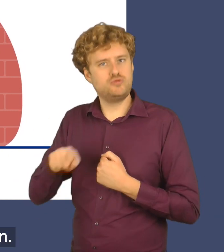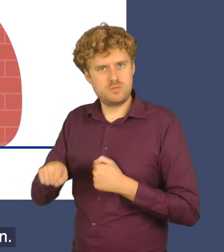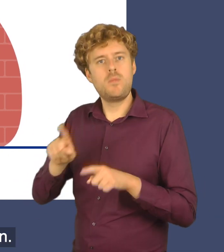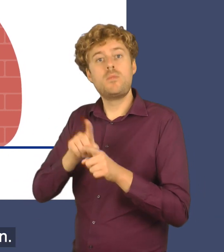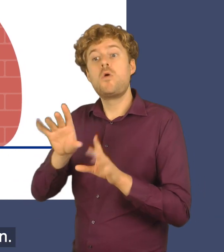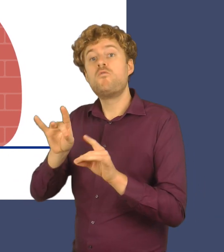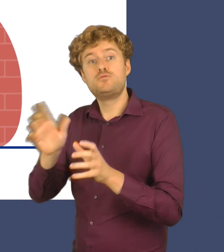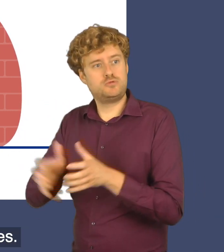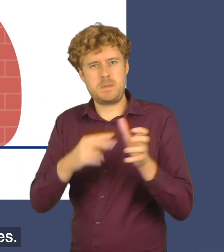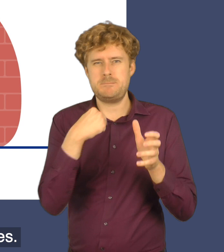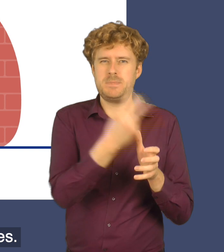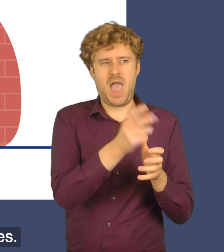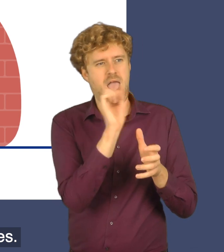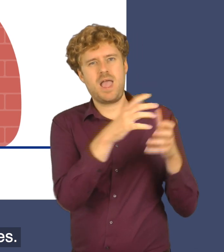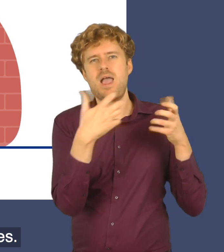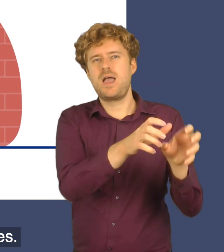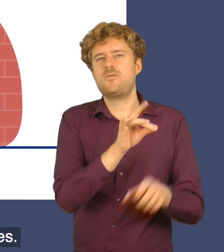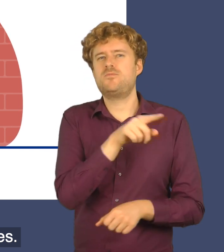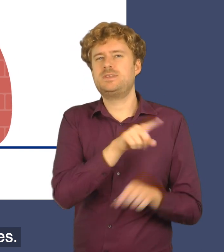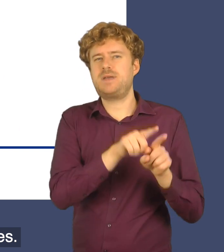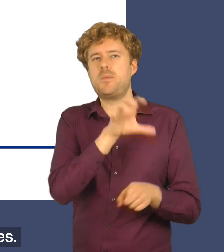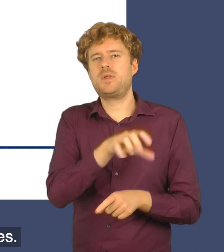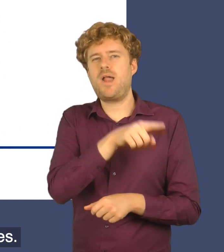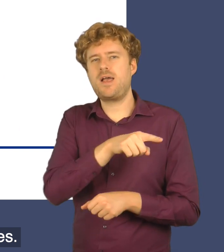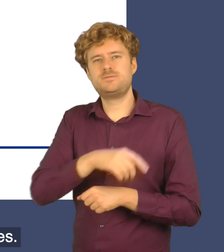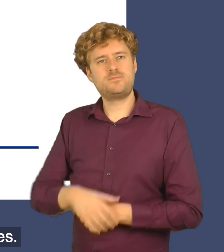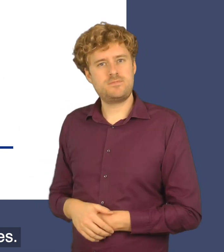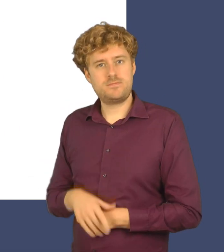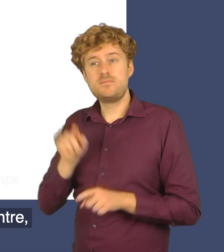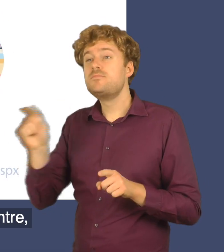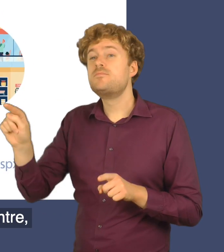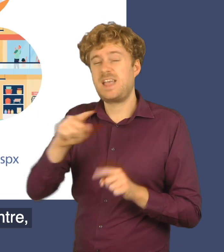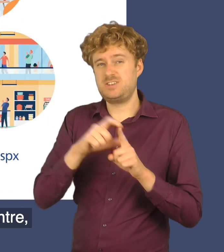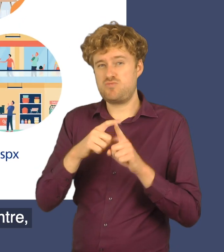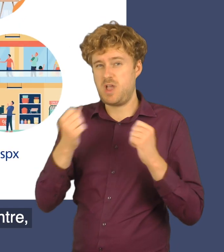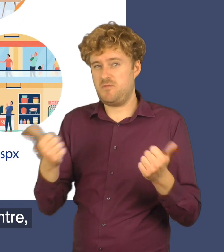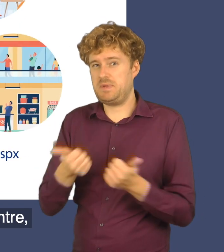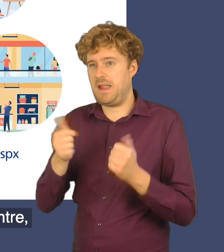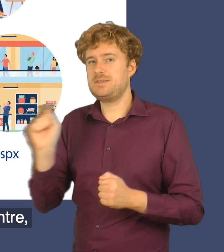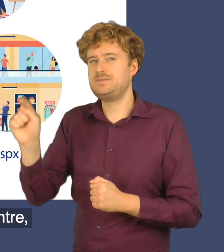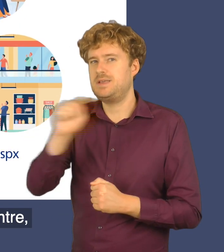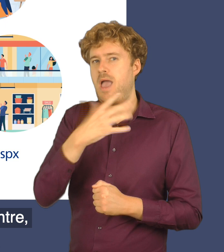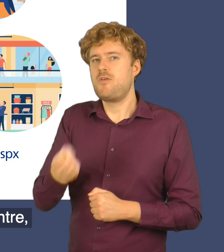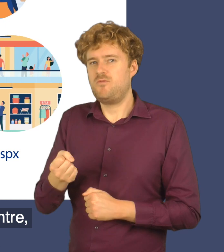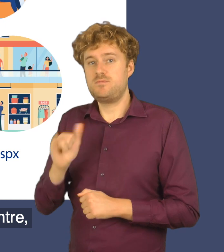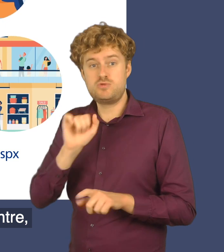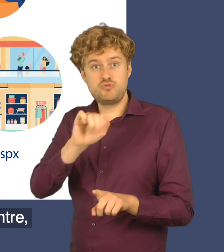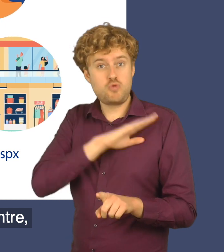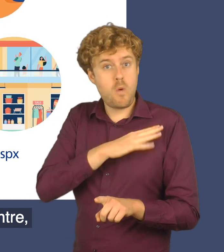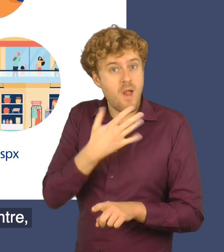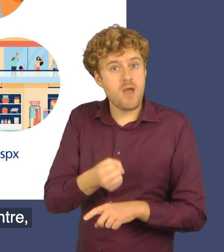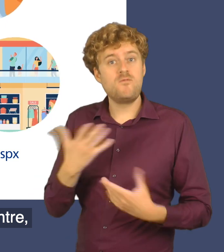original location. Defibrillators are available in many public spaces. There may be one in your school, community